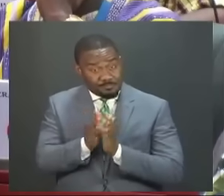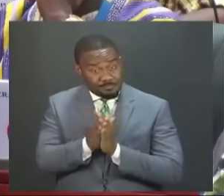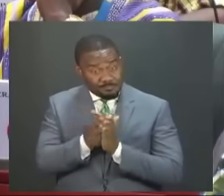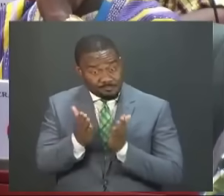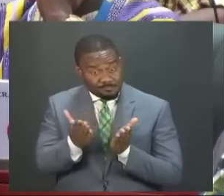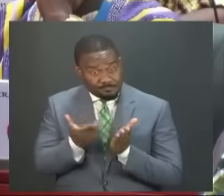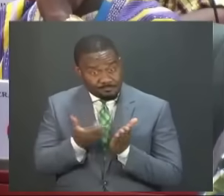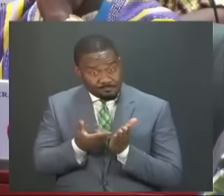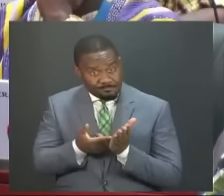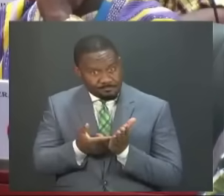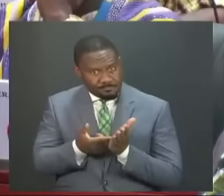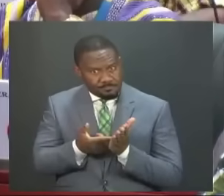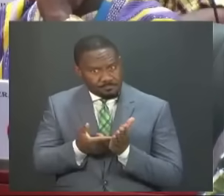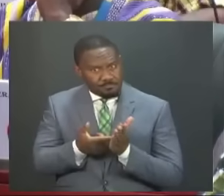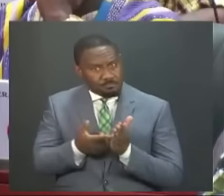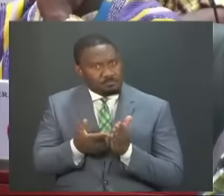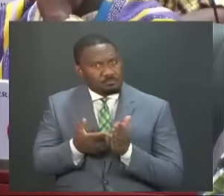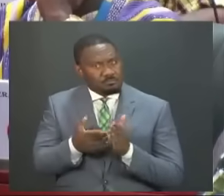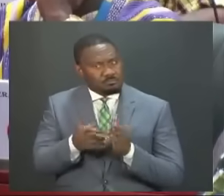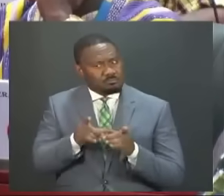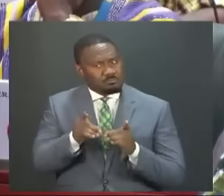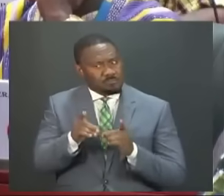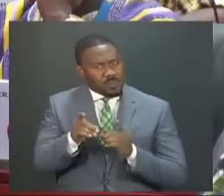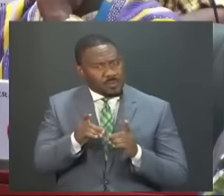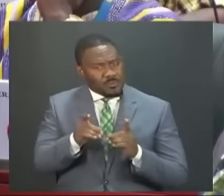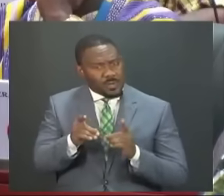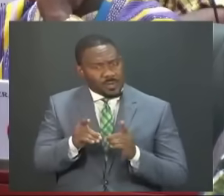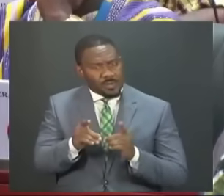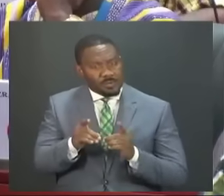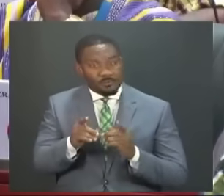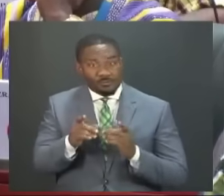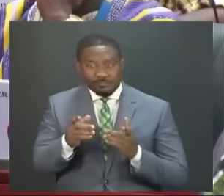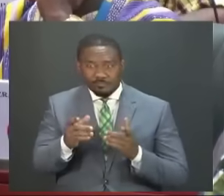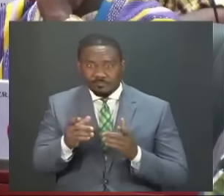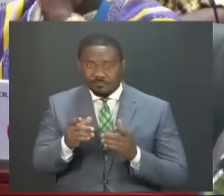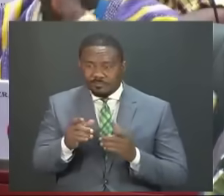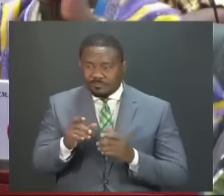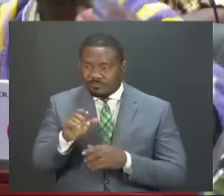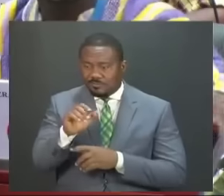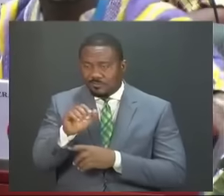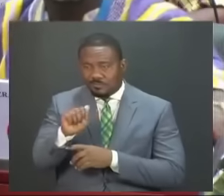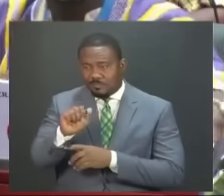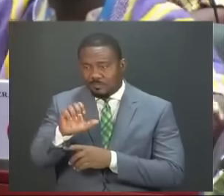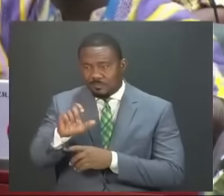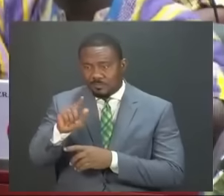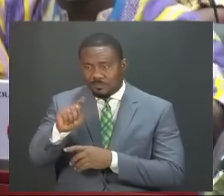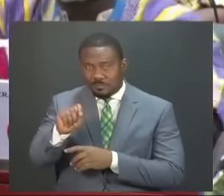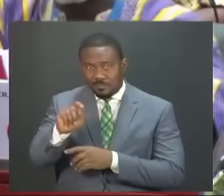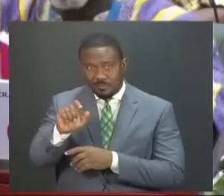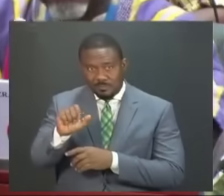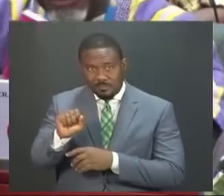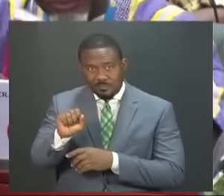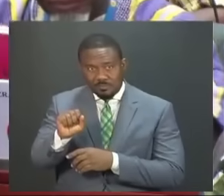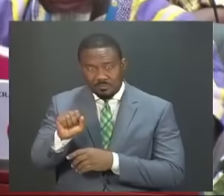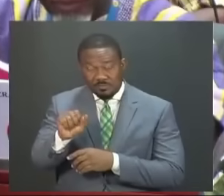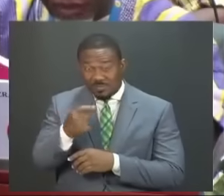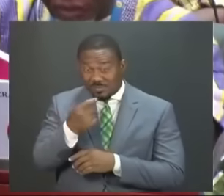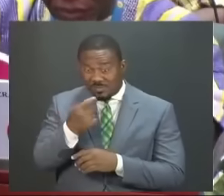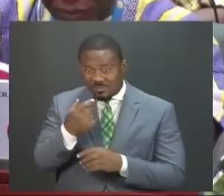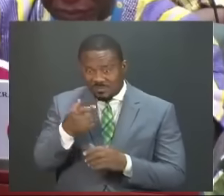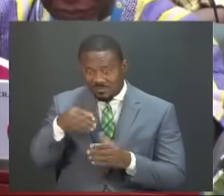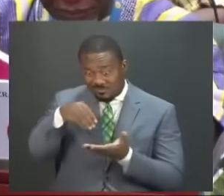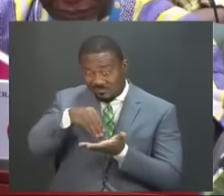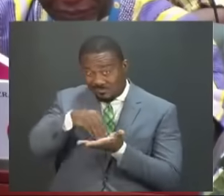defines terms of art, and this is contained in order 6 of our standing